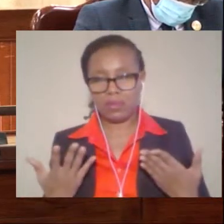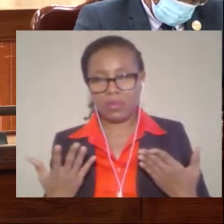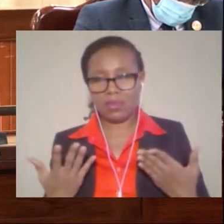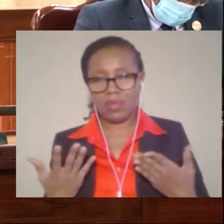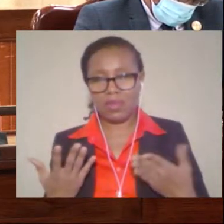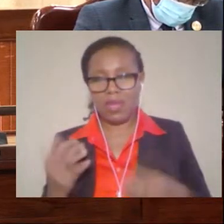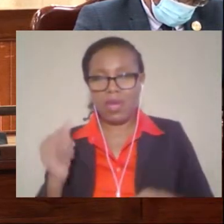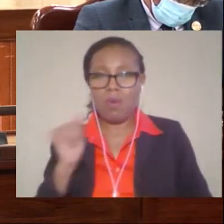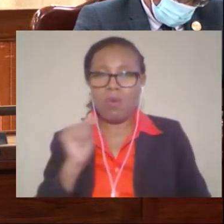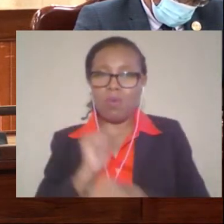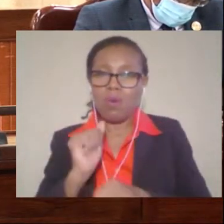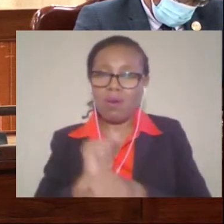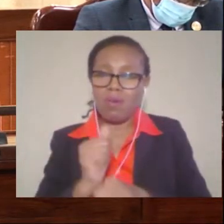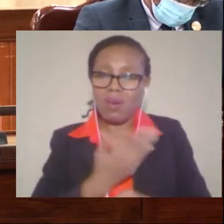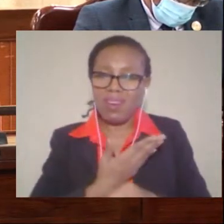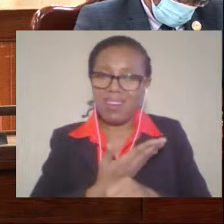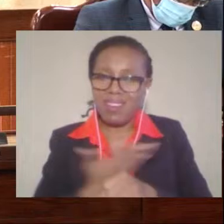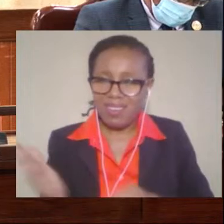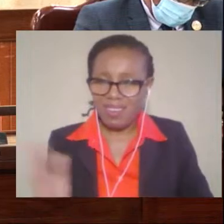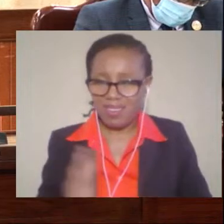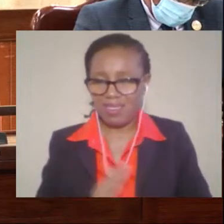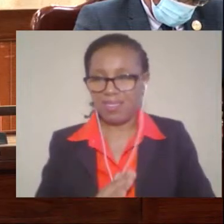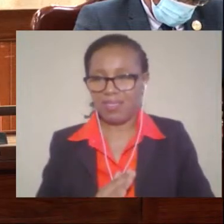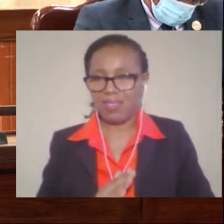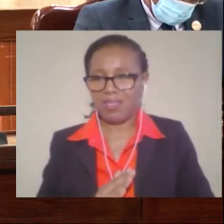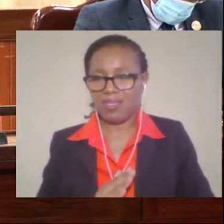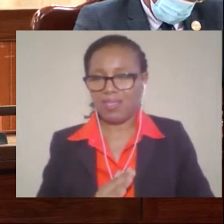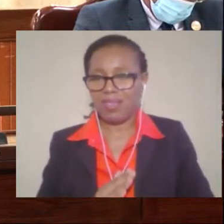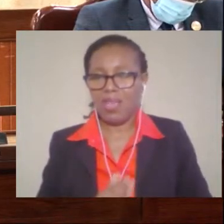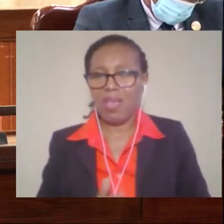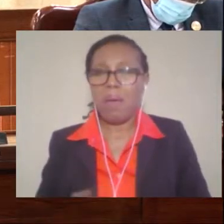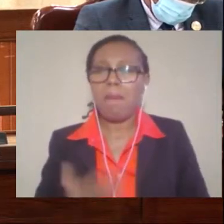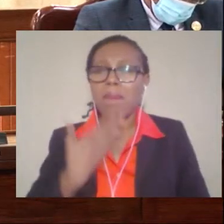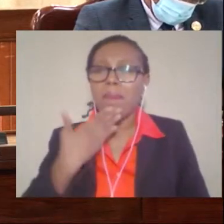than we did in the 1990s,